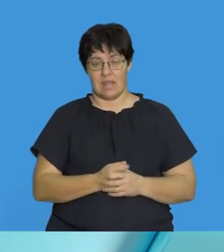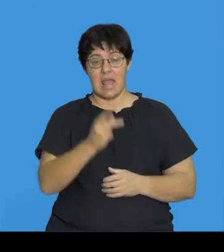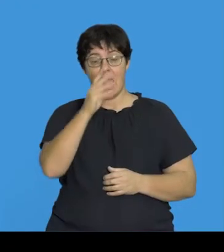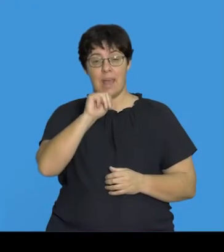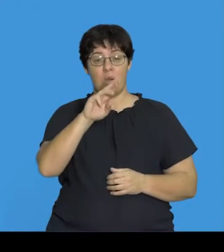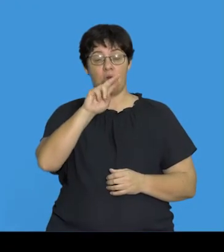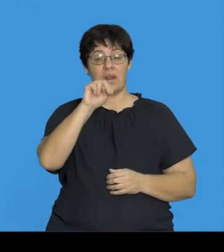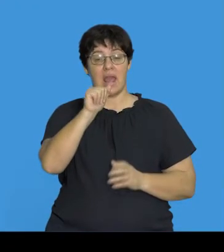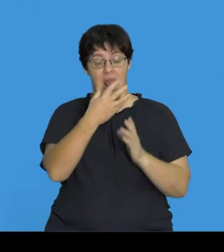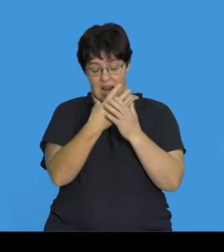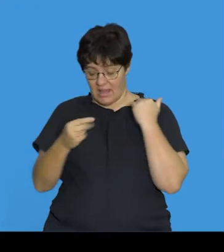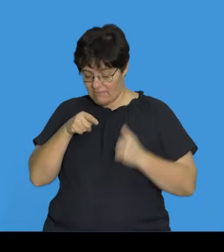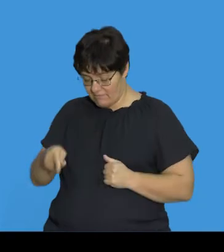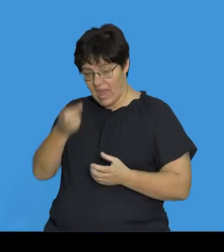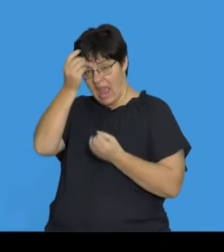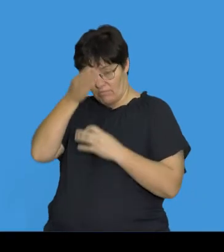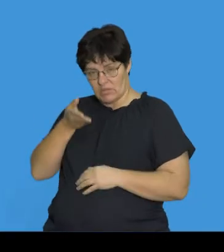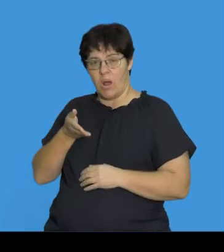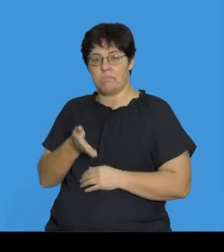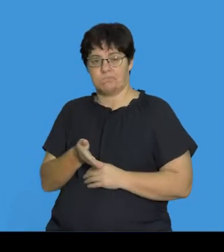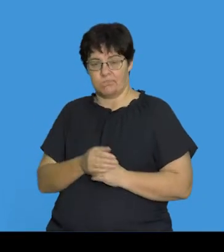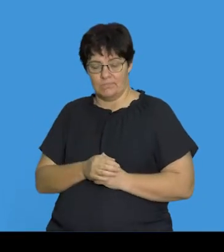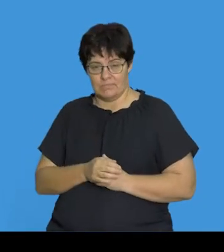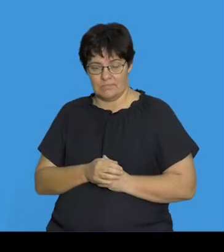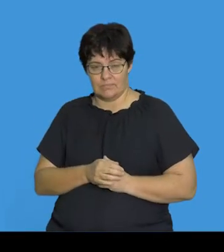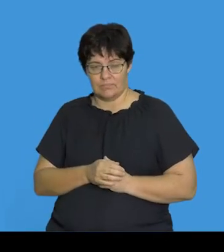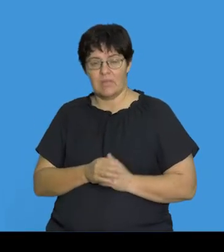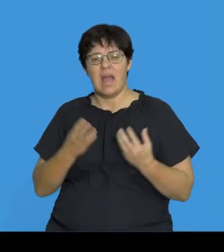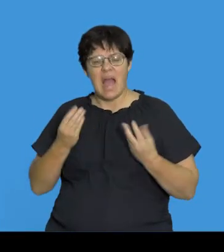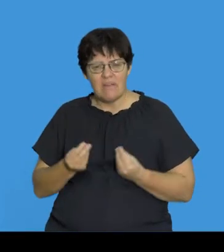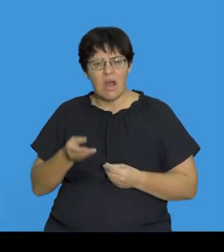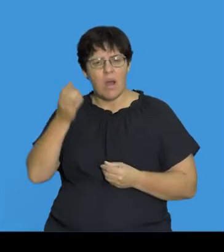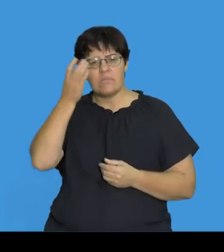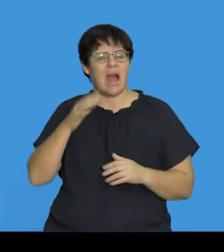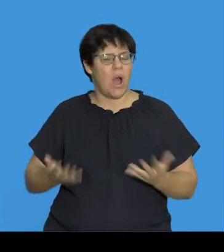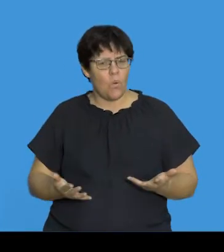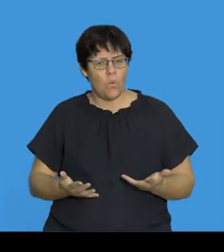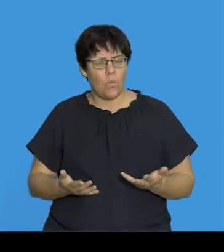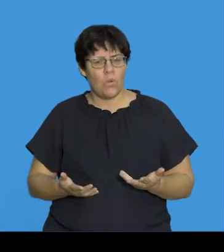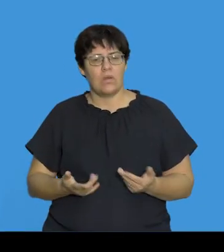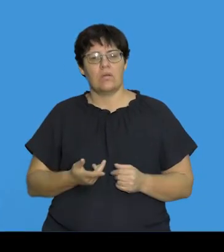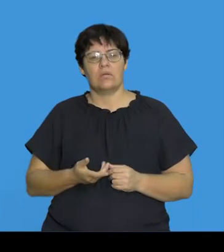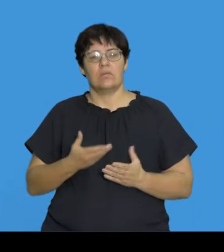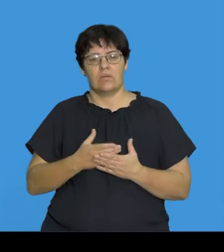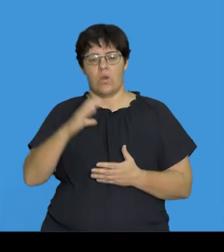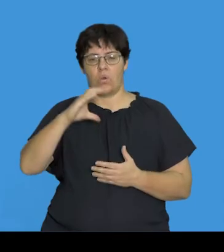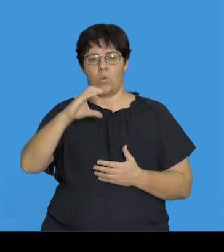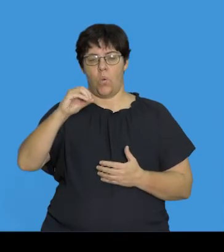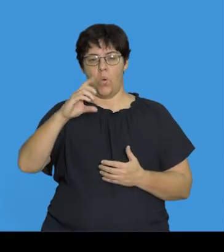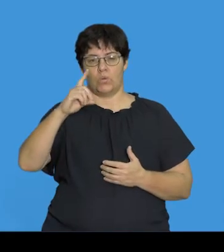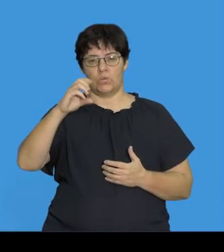The mRNA that leaves now has the information, and that mRNA has the information in a series of bases